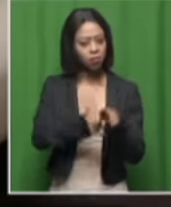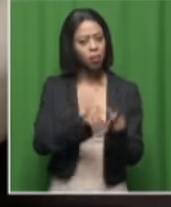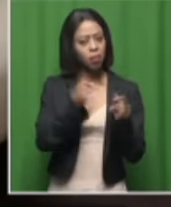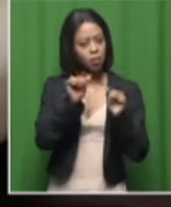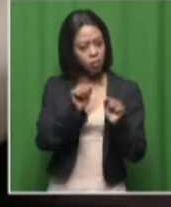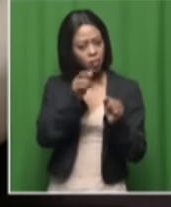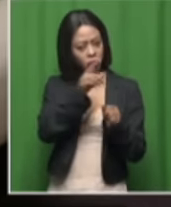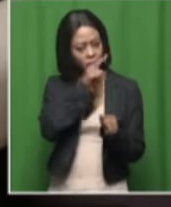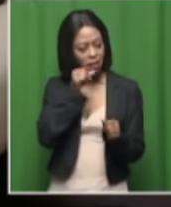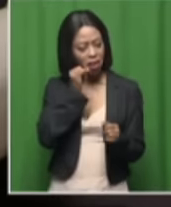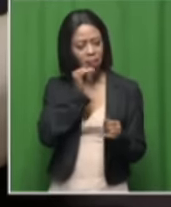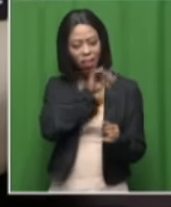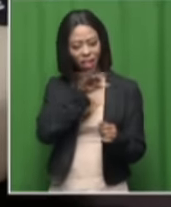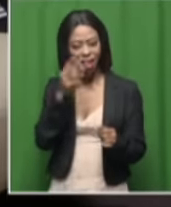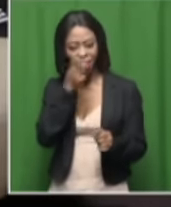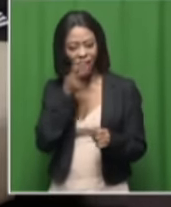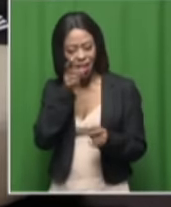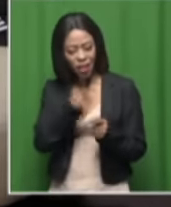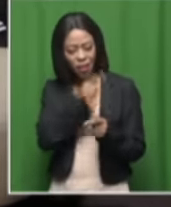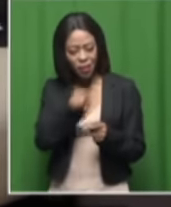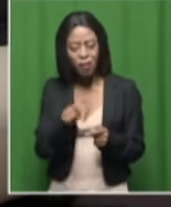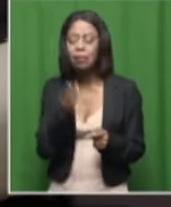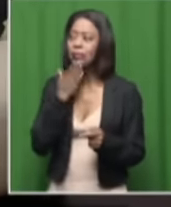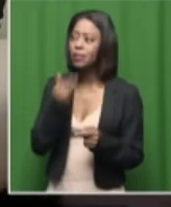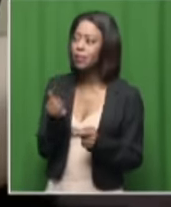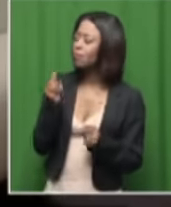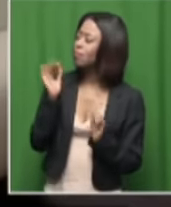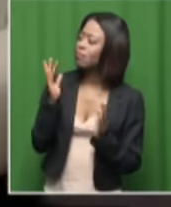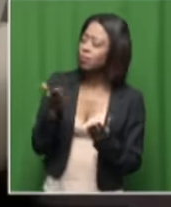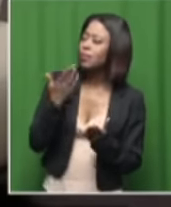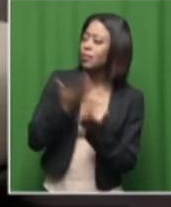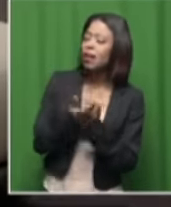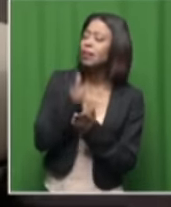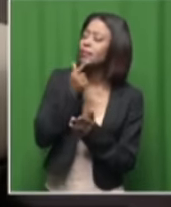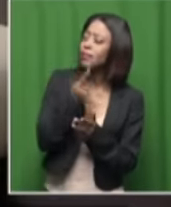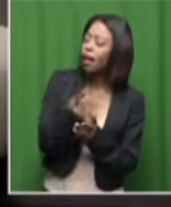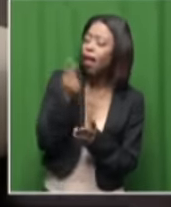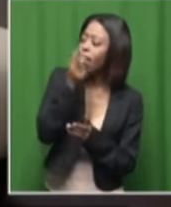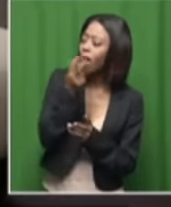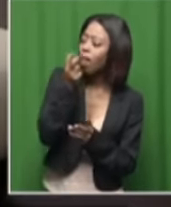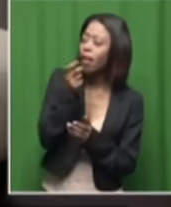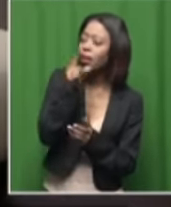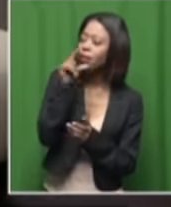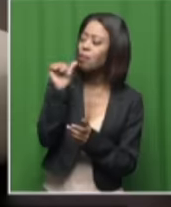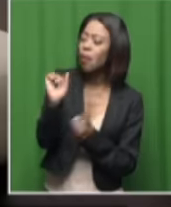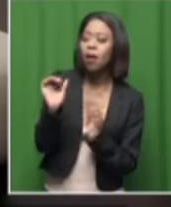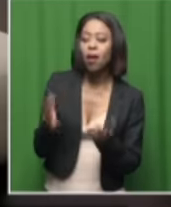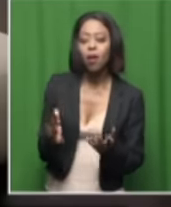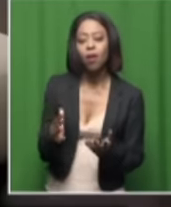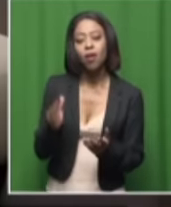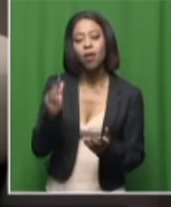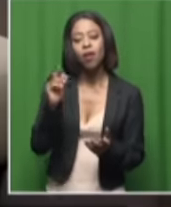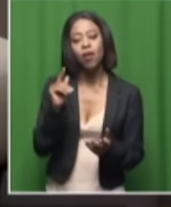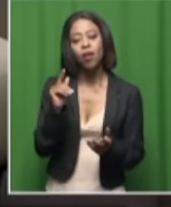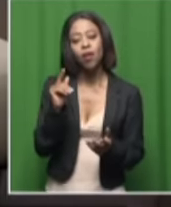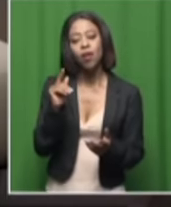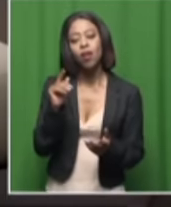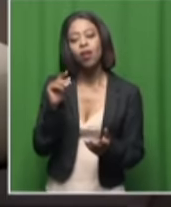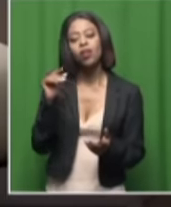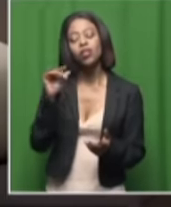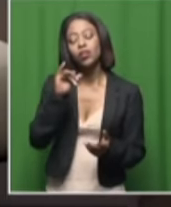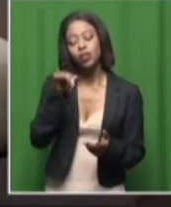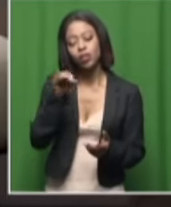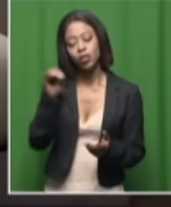people normally get wrong. Yeah. For the benefit of our viewers at home, Coach, can you tell them how to pronounce your name? Jose. Jose, and your